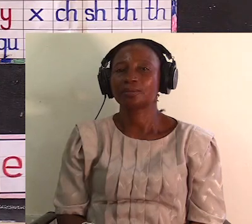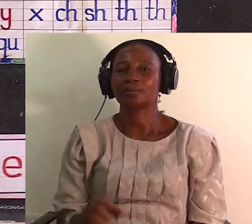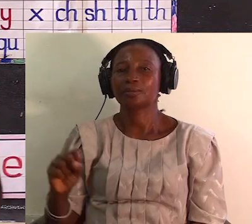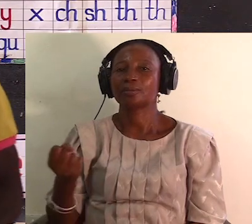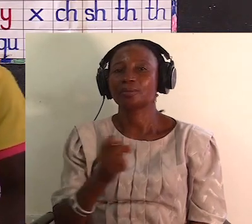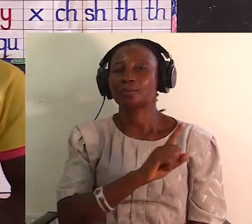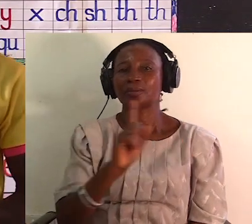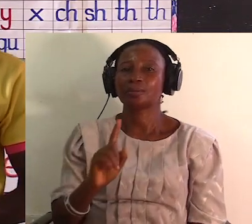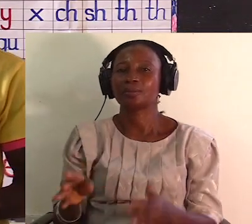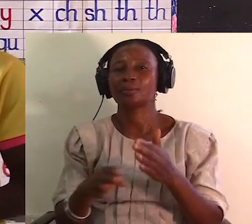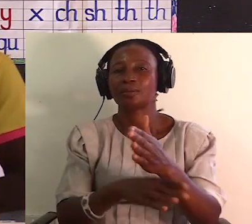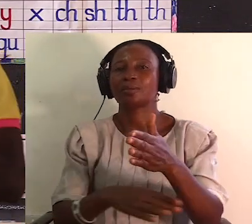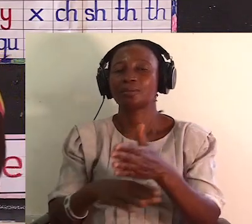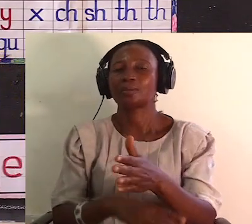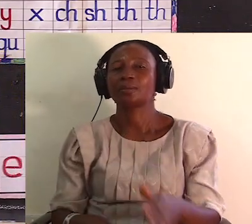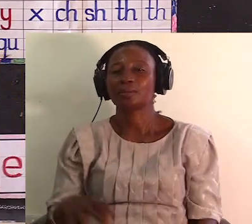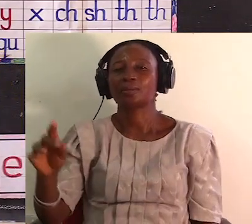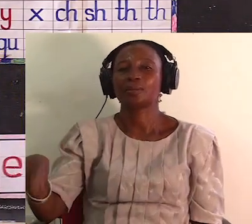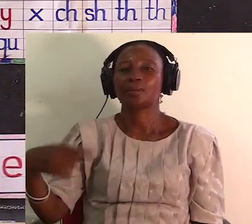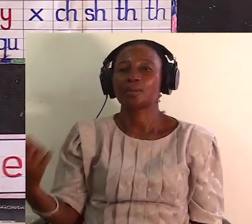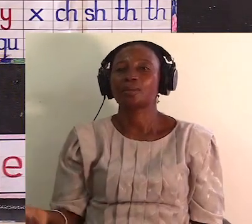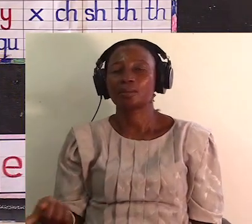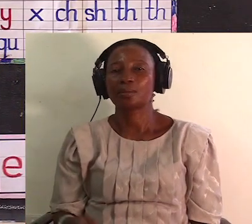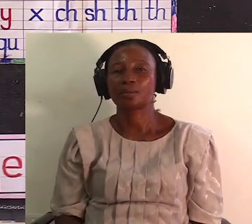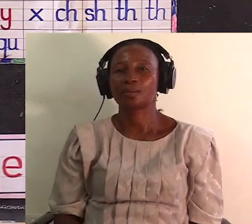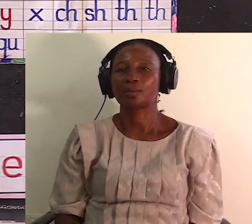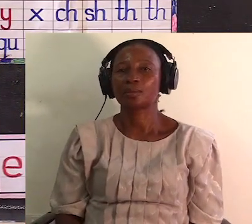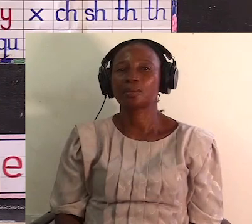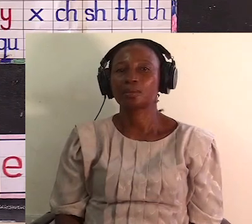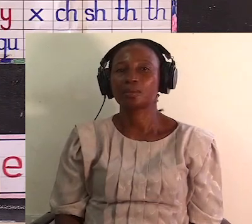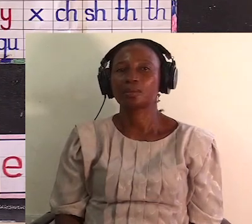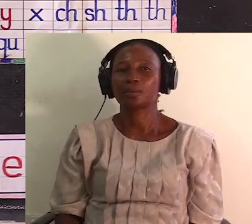Can we continue? The next